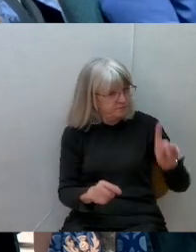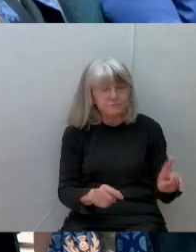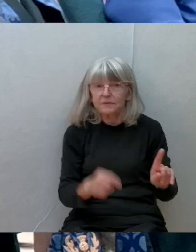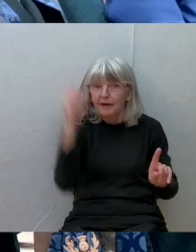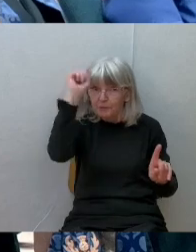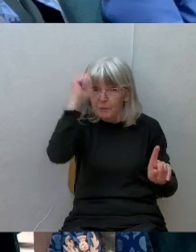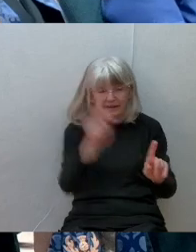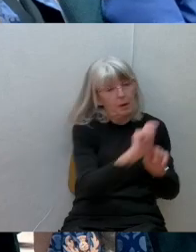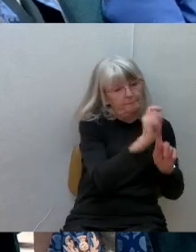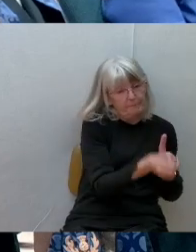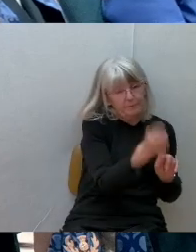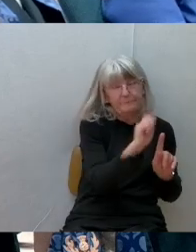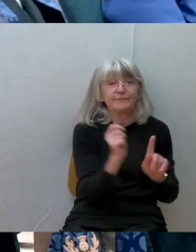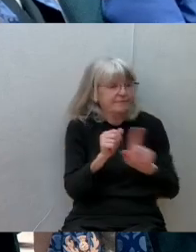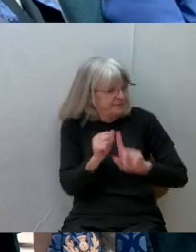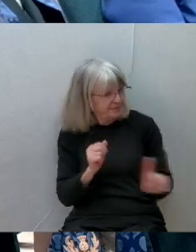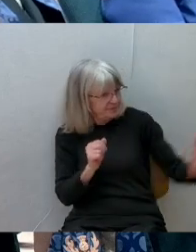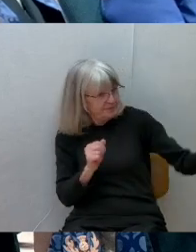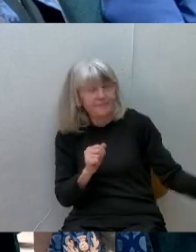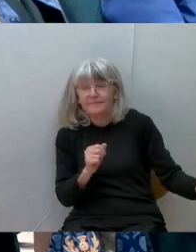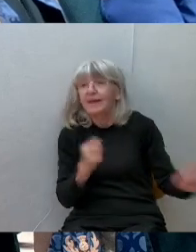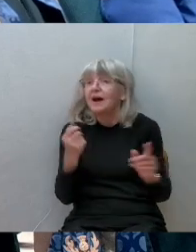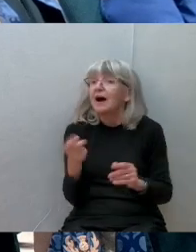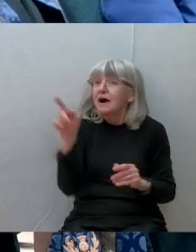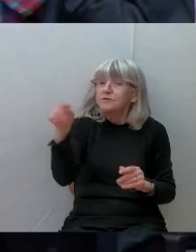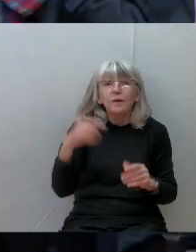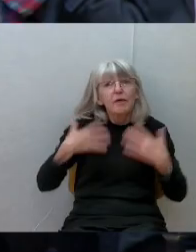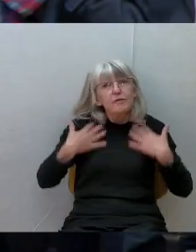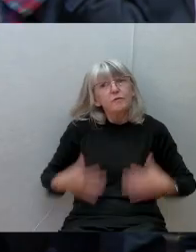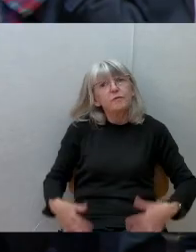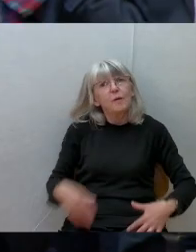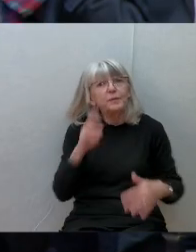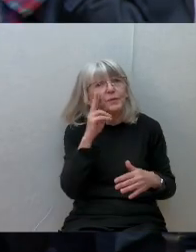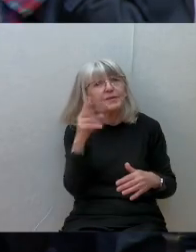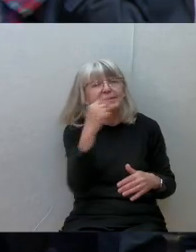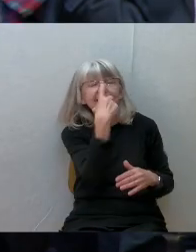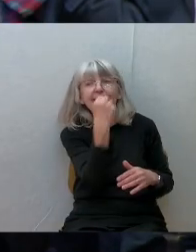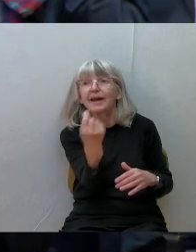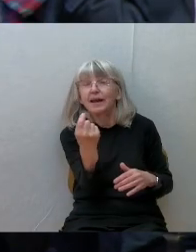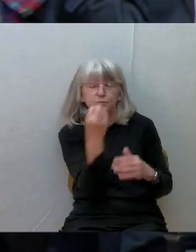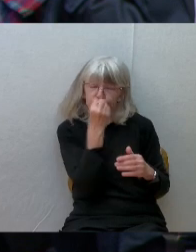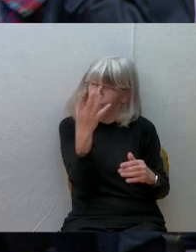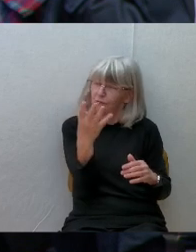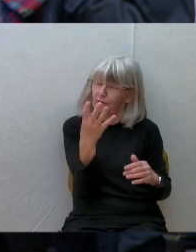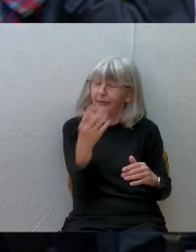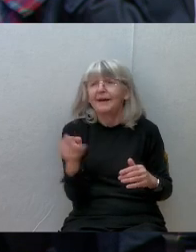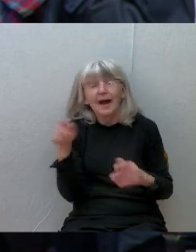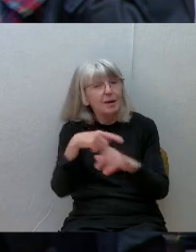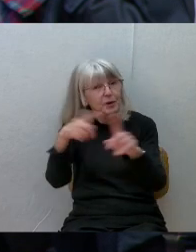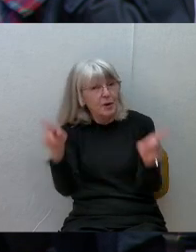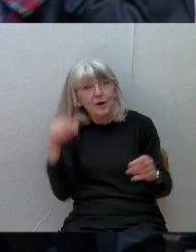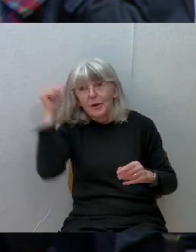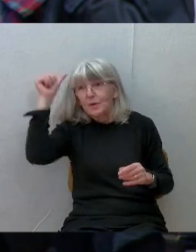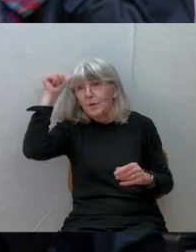or perhaps not, is the significance of these robes. They're very grand, very beautiful robes. You've all been here long enough to know that this is